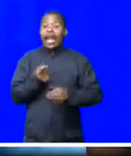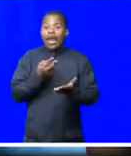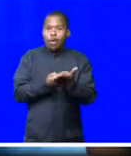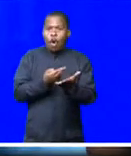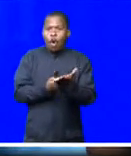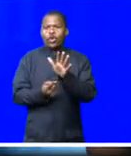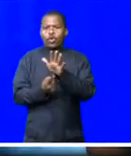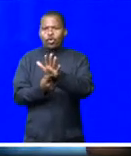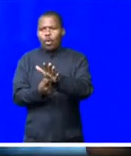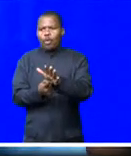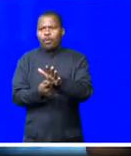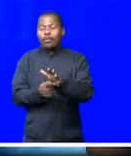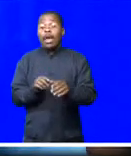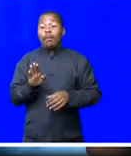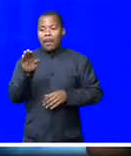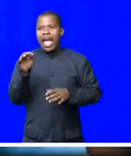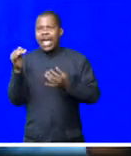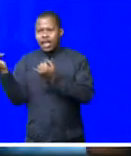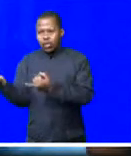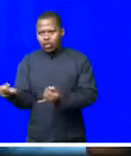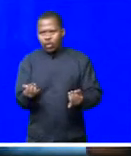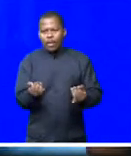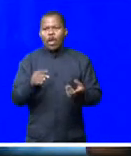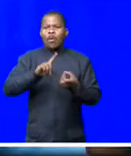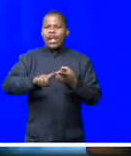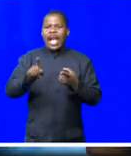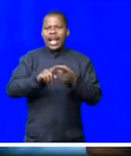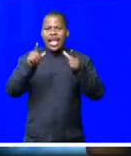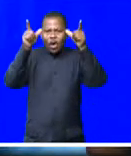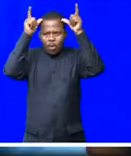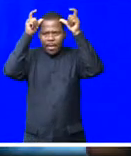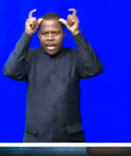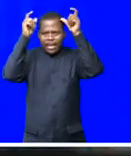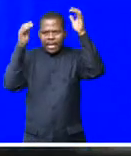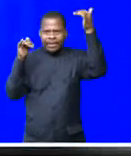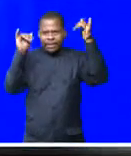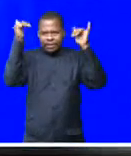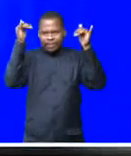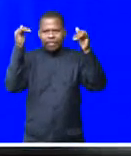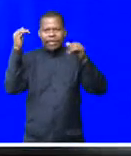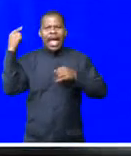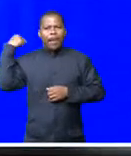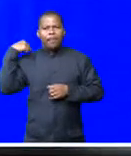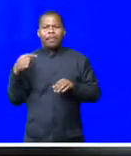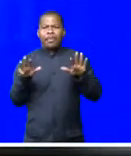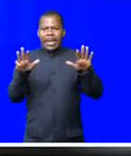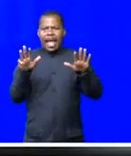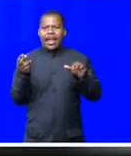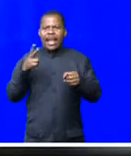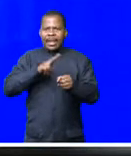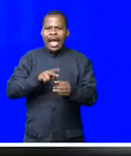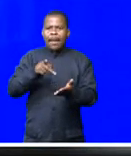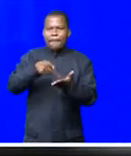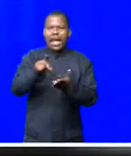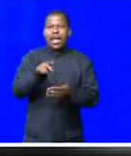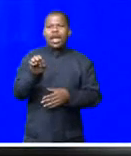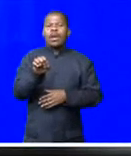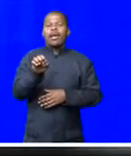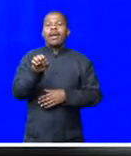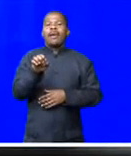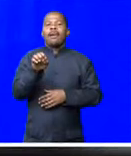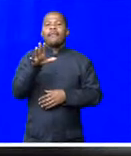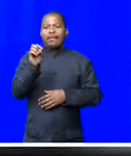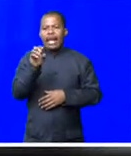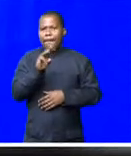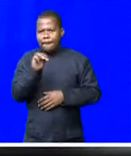ukuthi ingethula umdlalo weliqembu leManchester City Gabriel Jesus. Kubikwa ukuthi Arsenal ilungise imali engu-£50 million ukuthenga yena